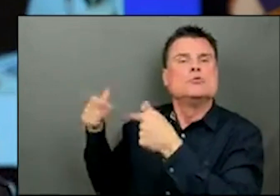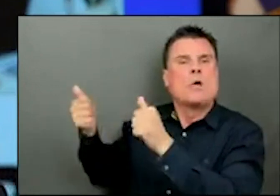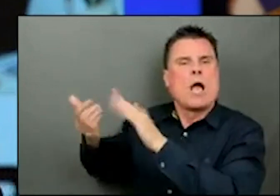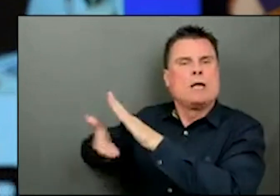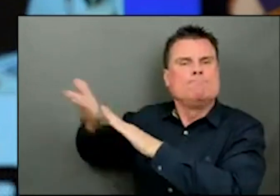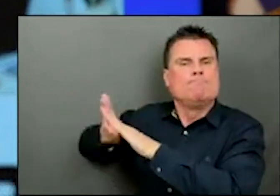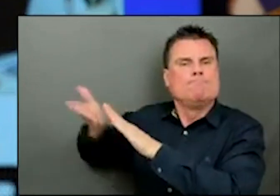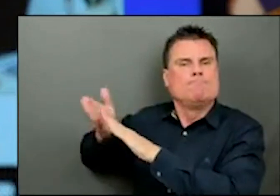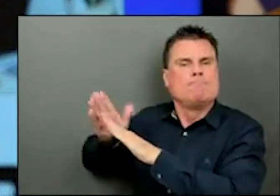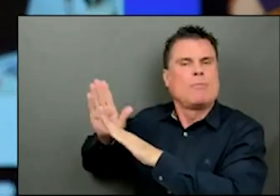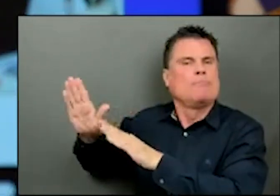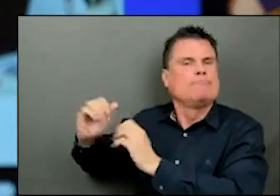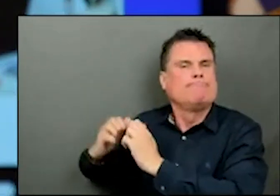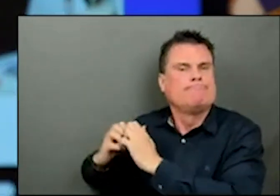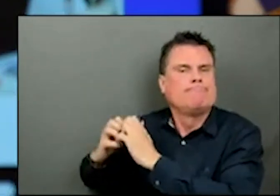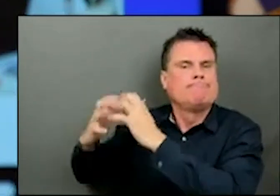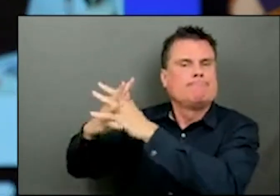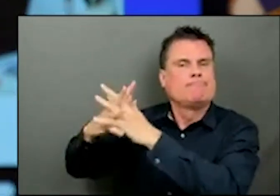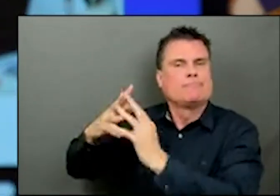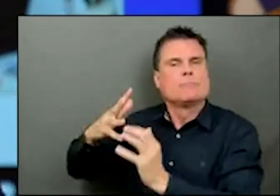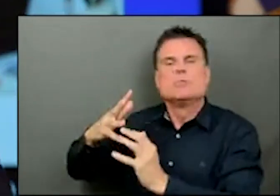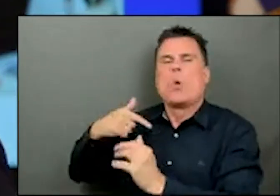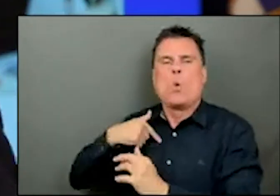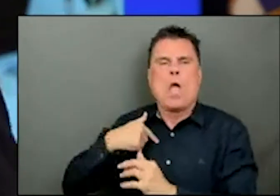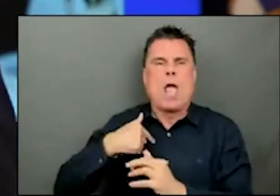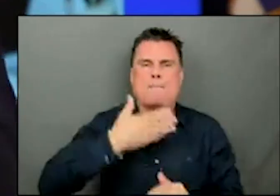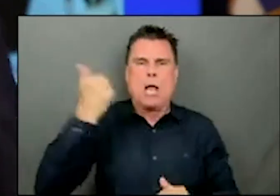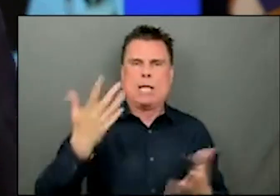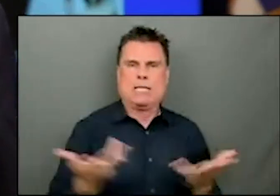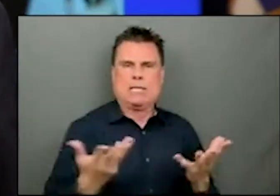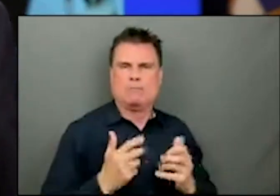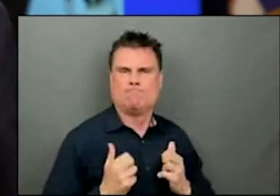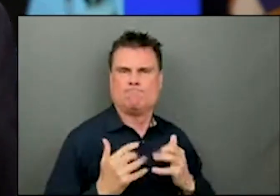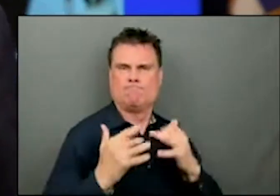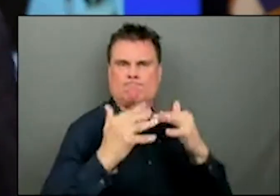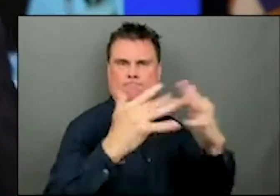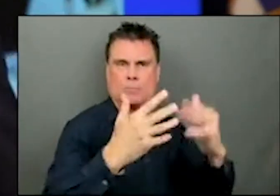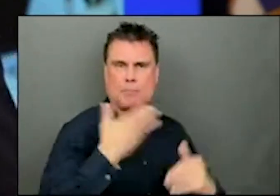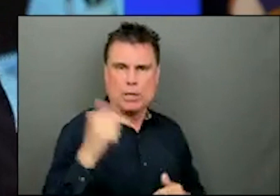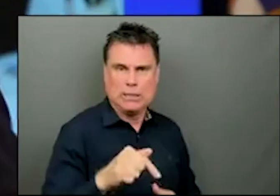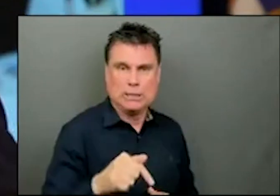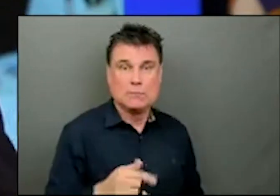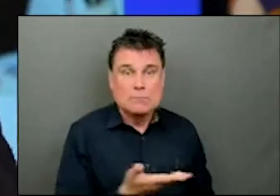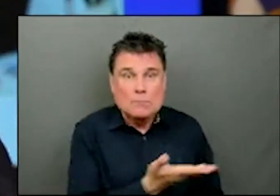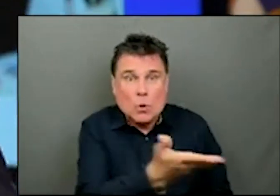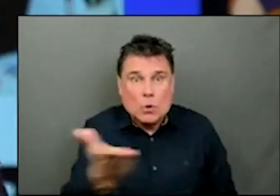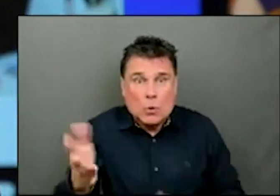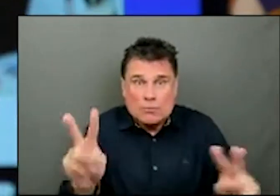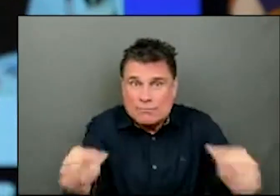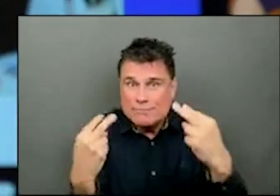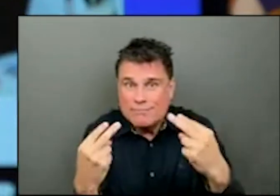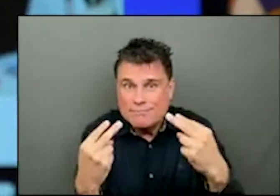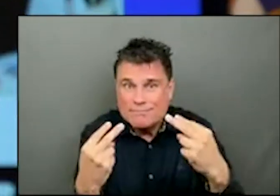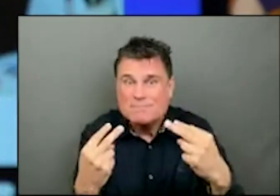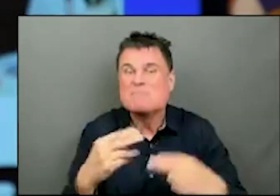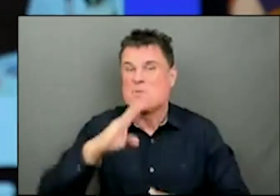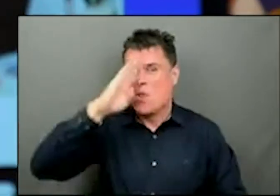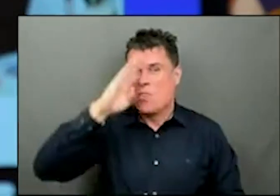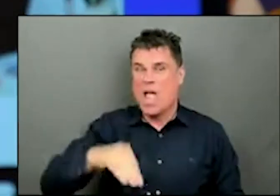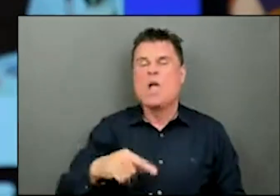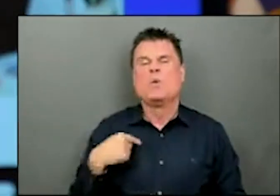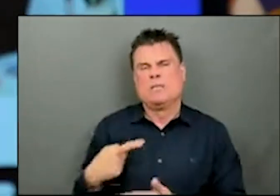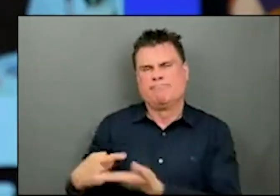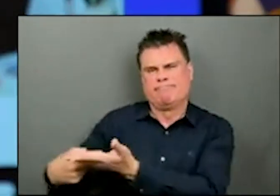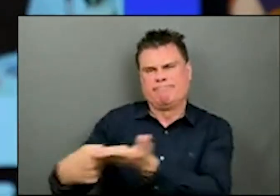a better program here in British Columbia. For those who've been paying attention, of course, you'll know that we started talking about InBC back